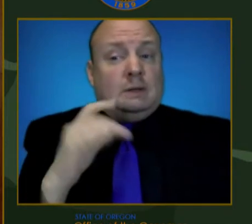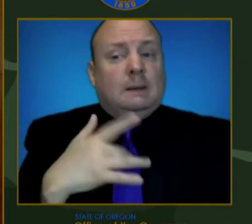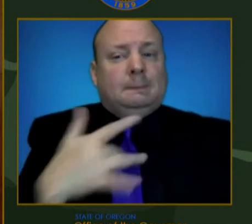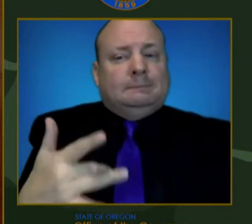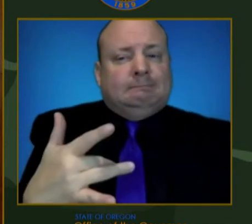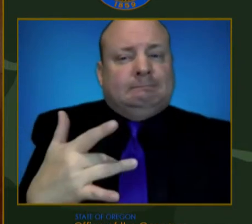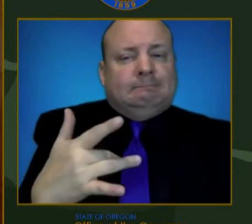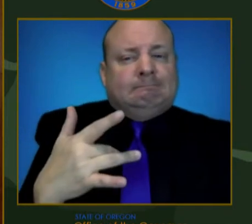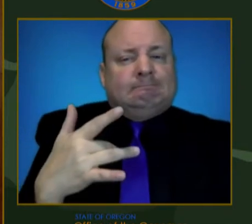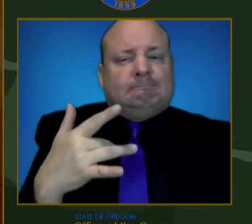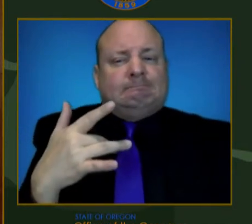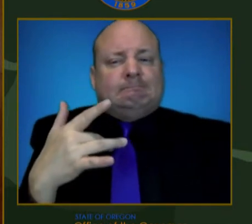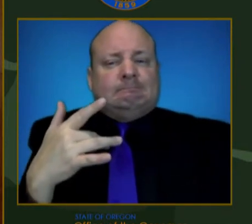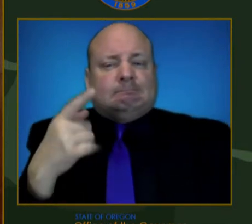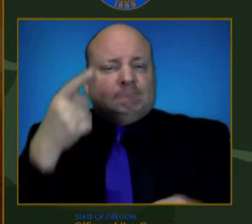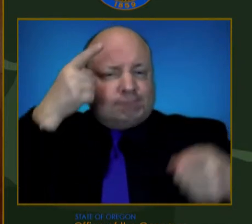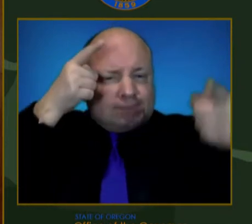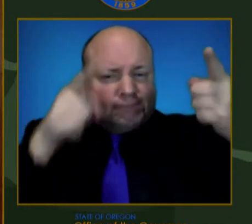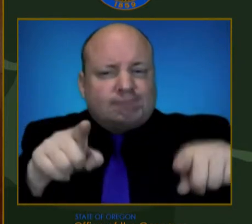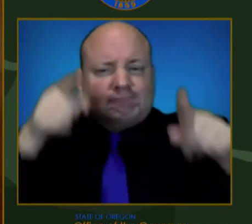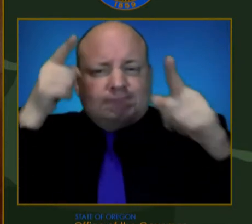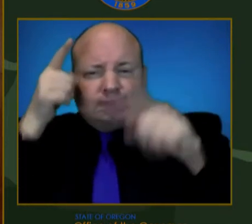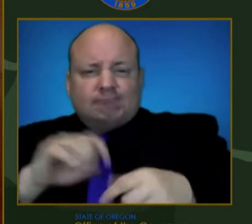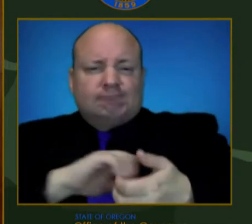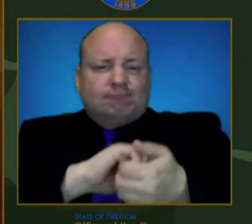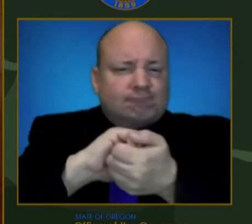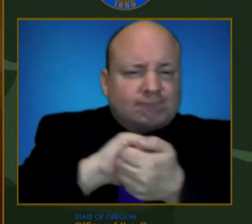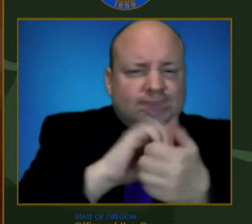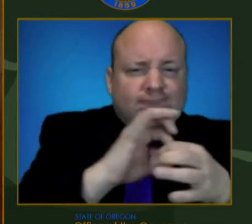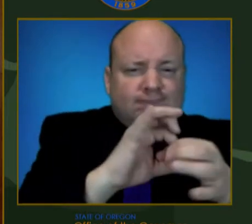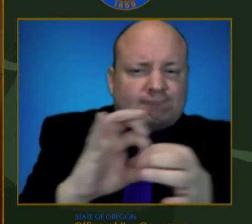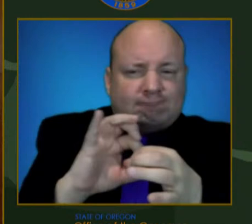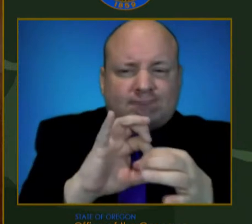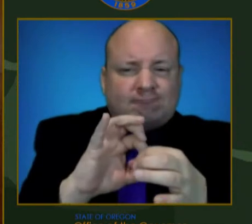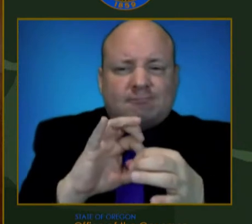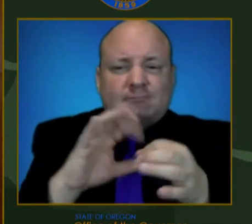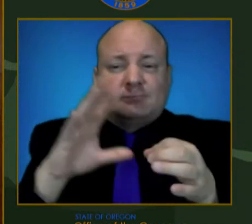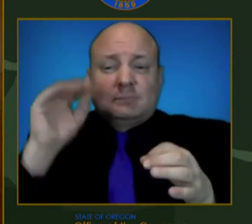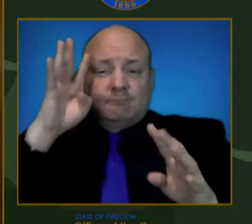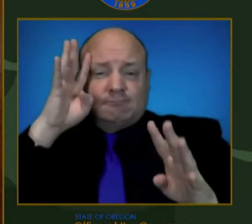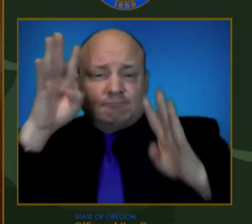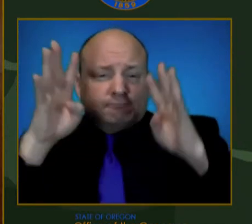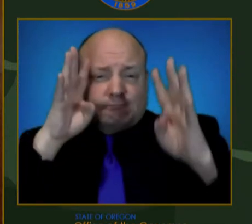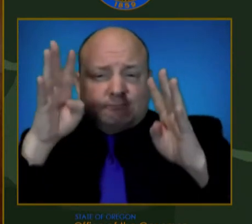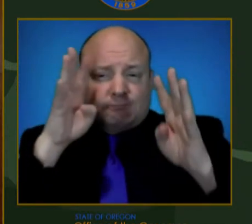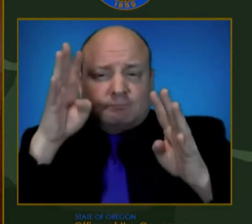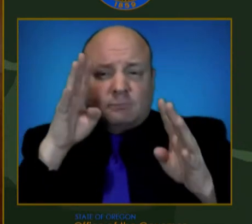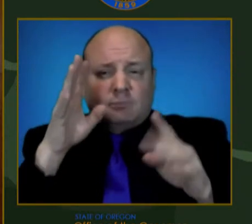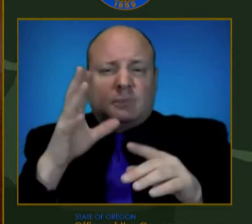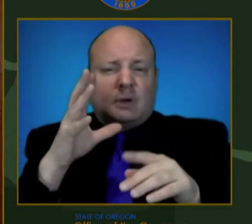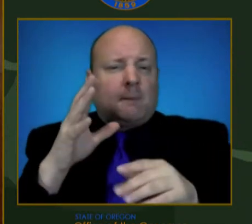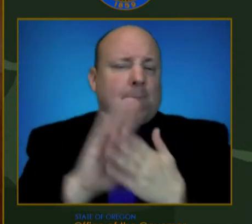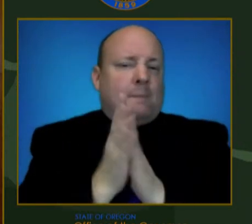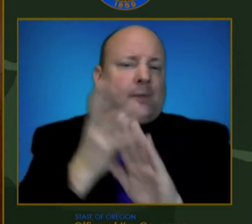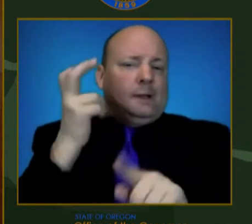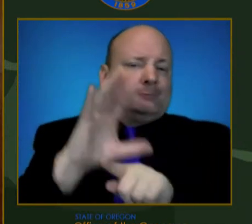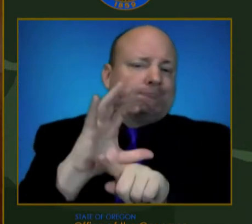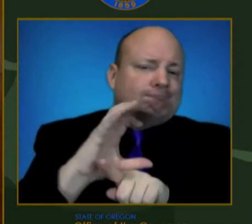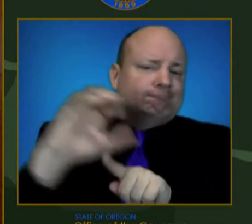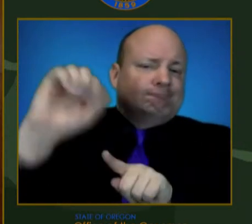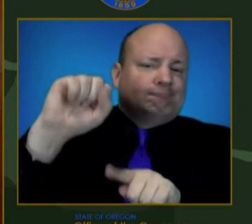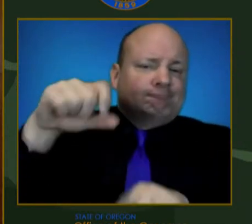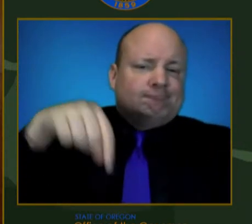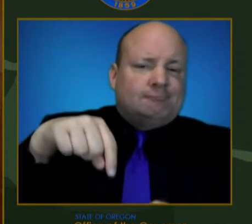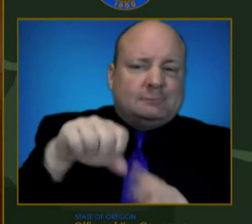together and finding common ground, innovating to build resilience, all in service to